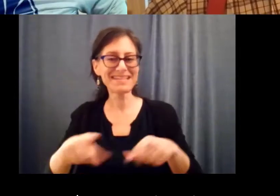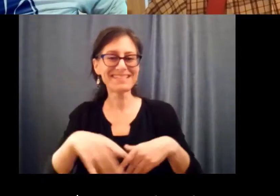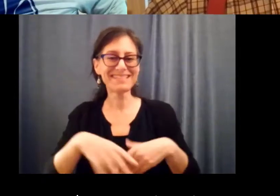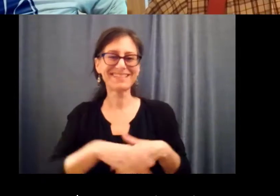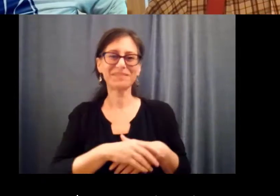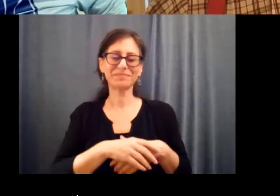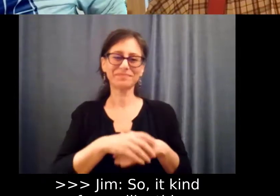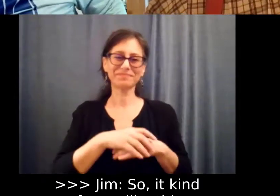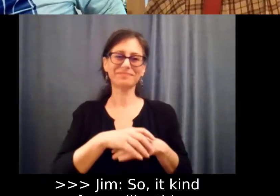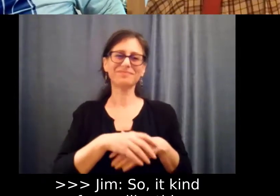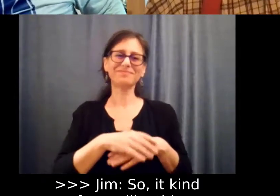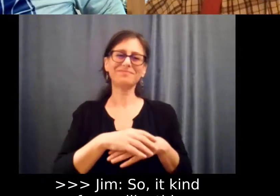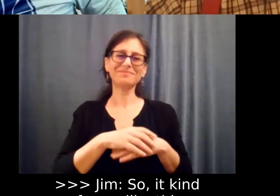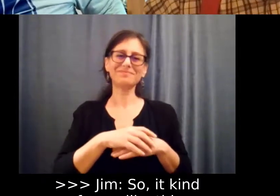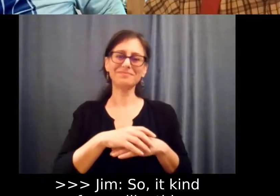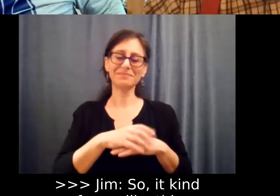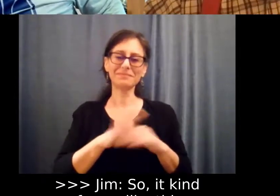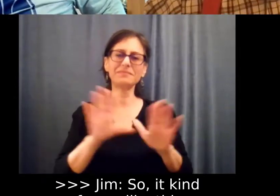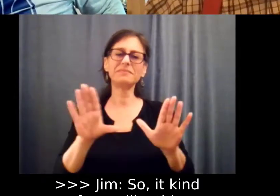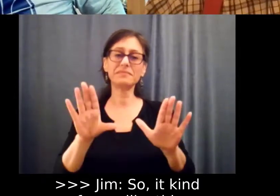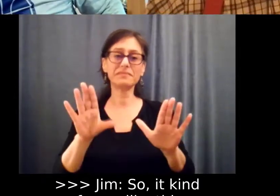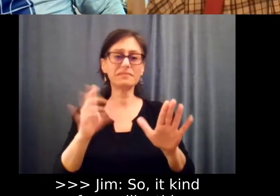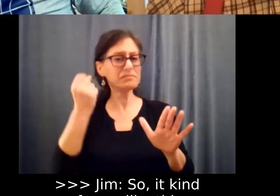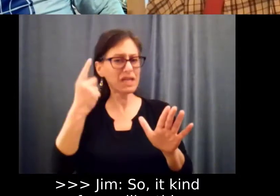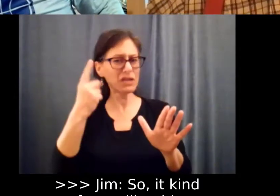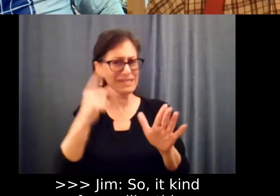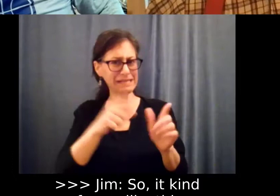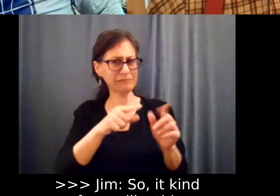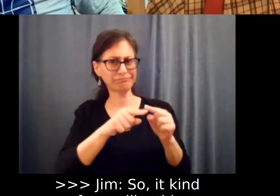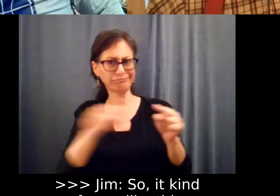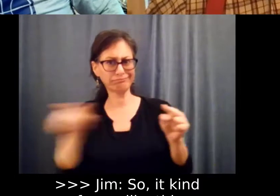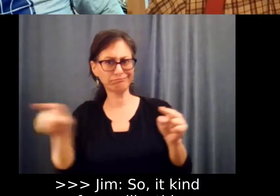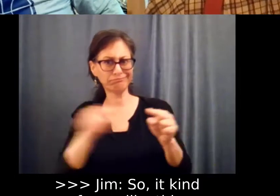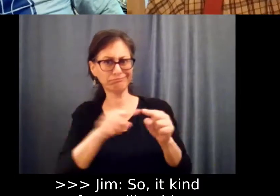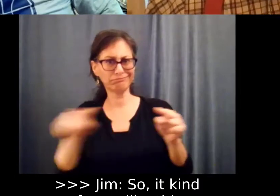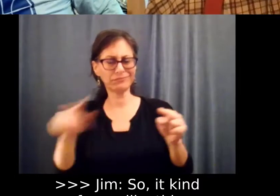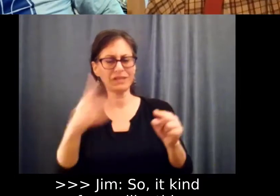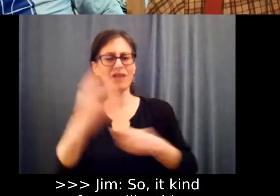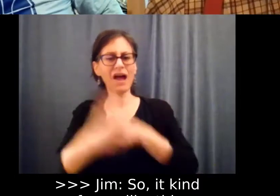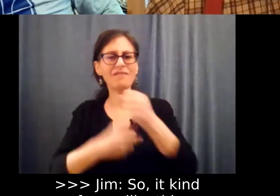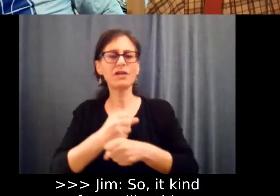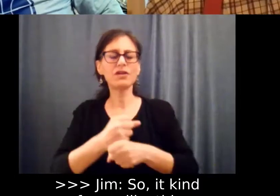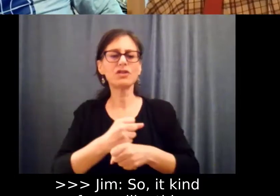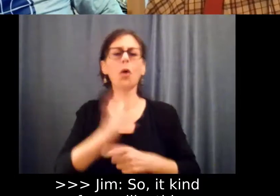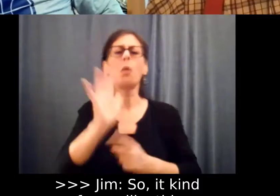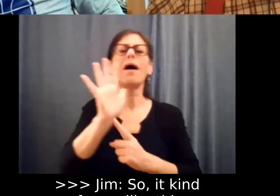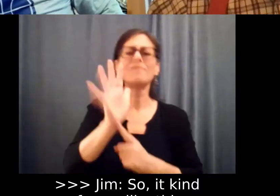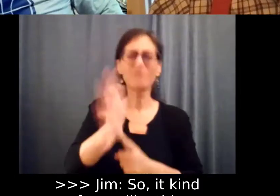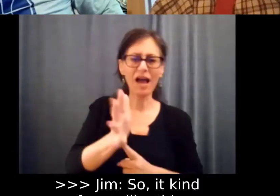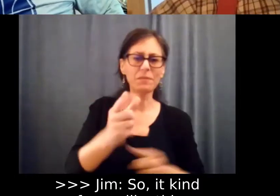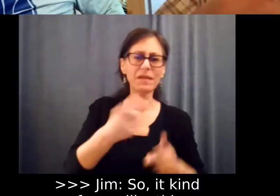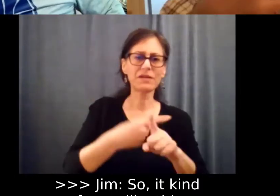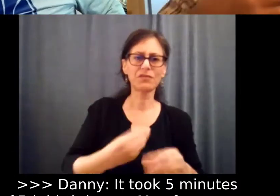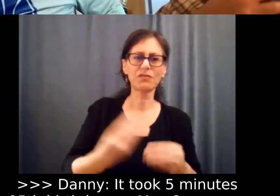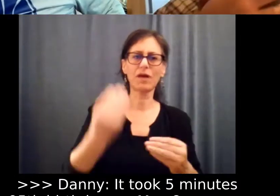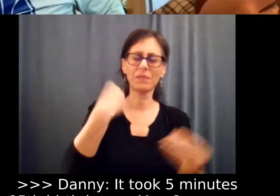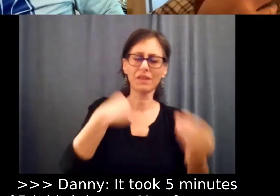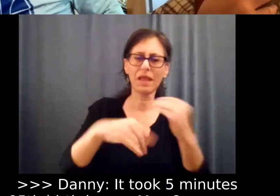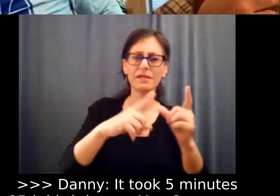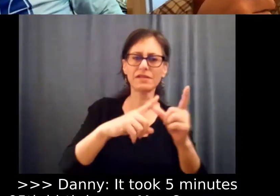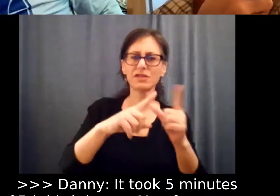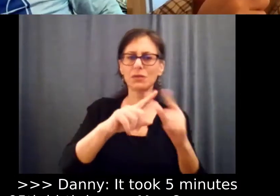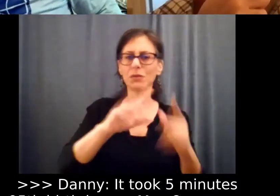so it kind of goes like this. This is 5 years in the making, right? I mean, it took us 5 minutes from like lunch to kind of like premiering at